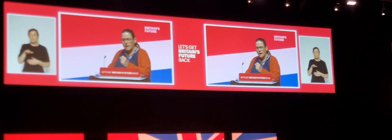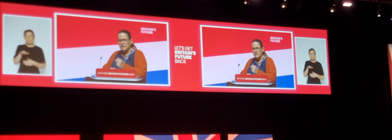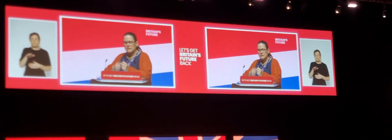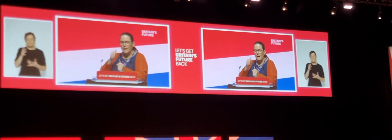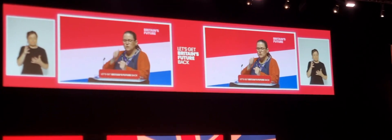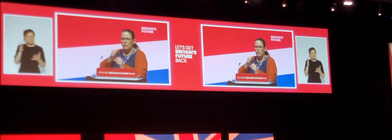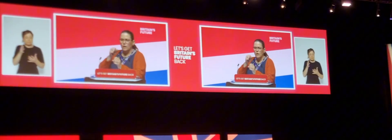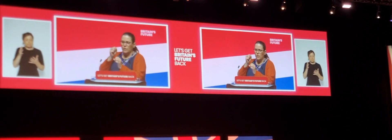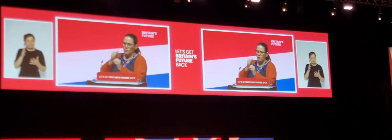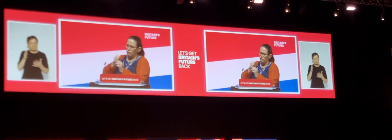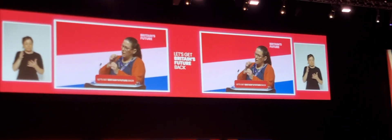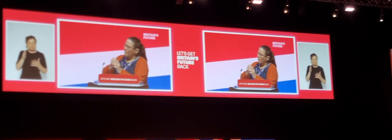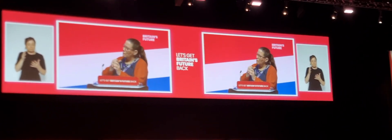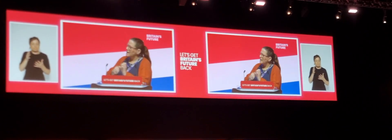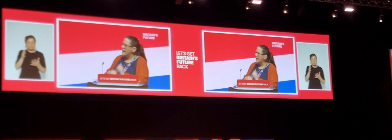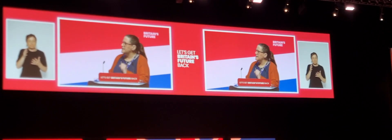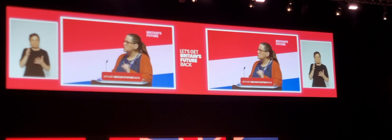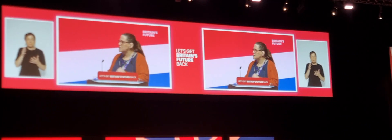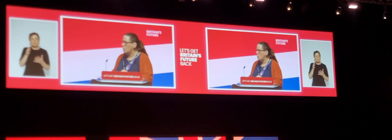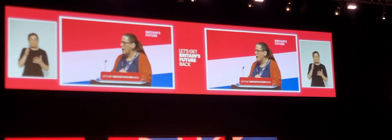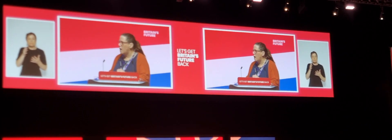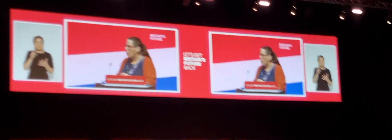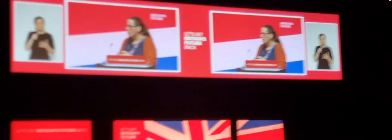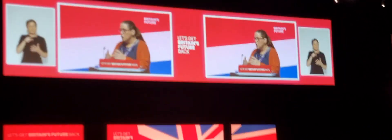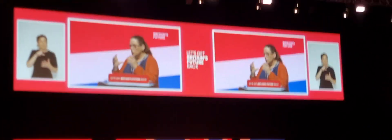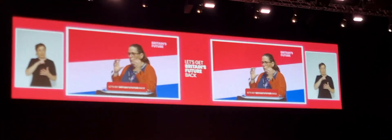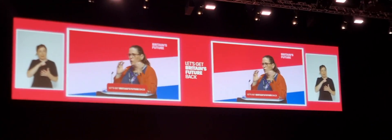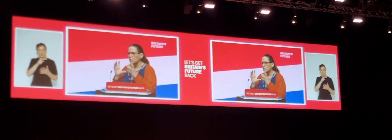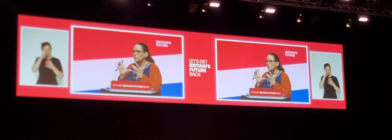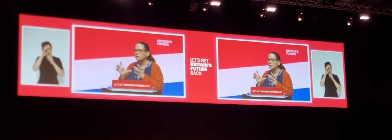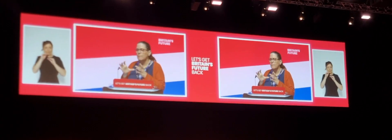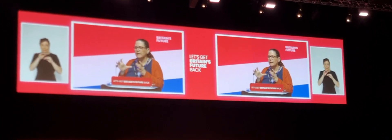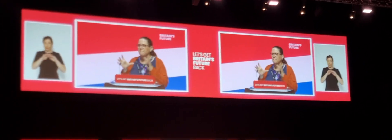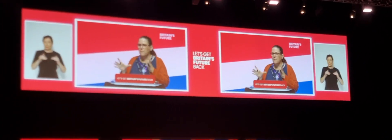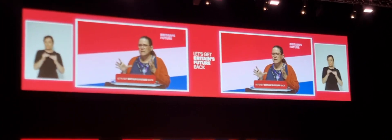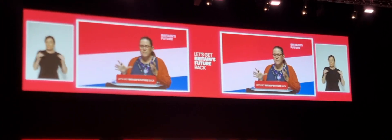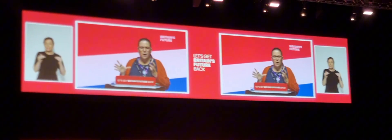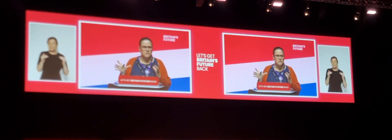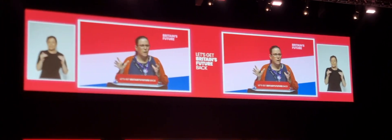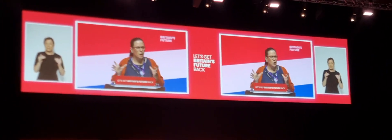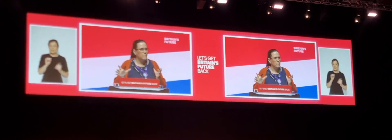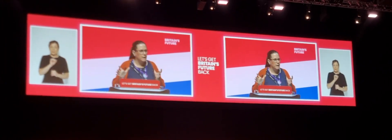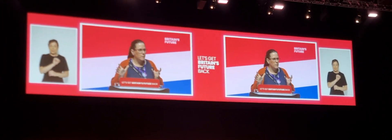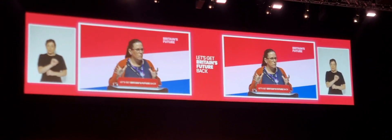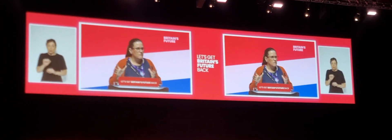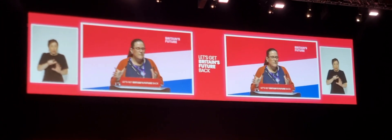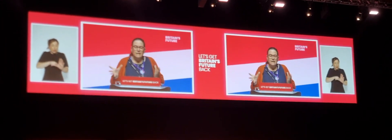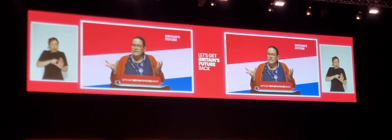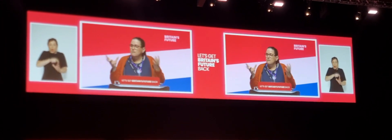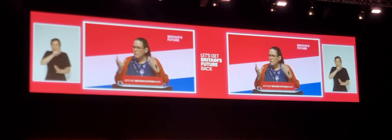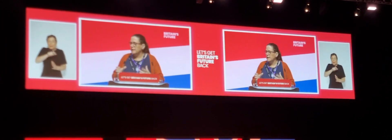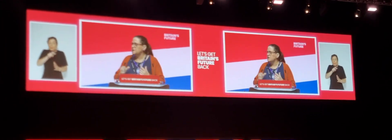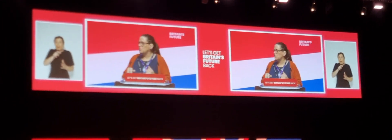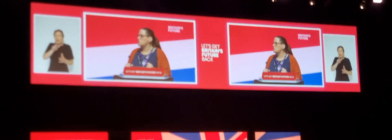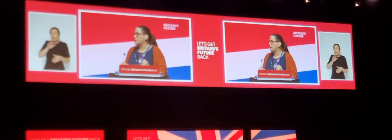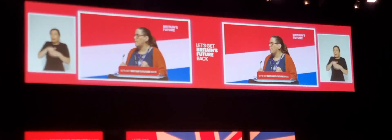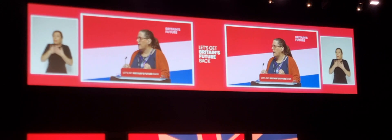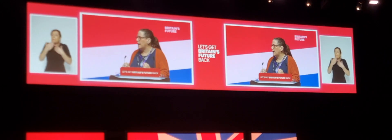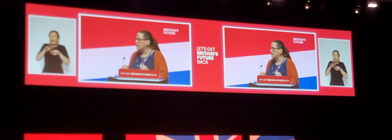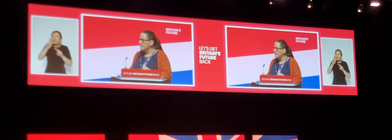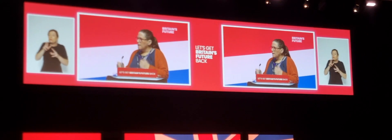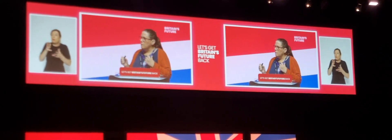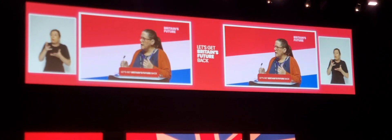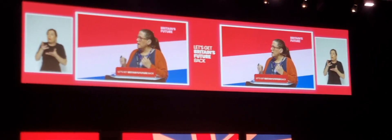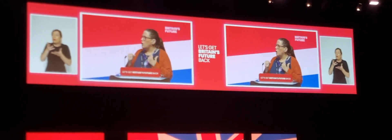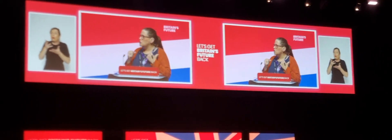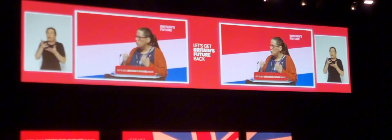is, smacked on the round head into a square hole. You lose so many fabulous parts of our young people, and they really struggle to come